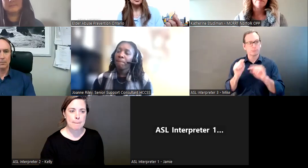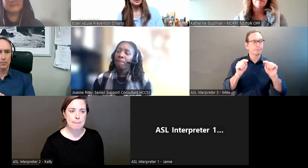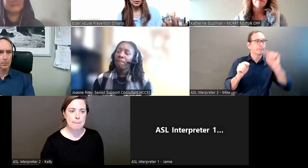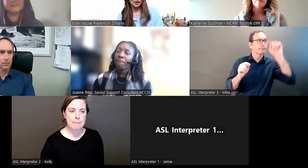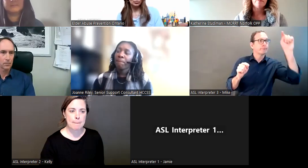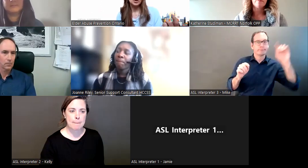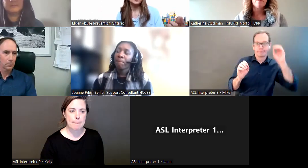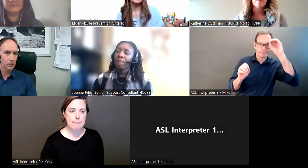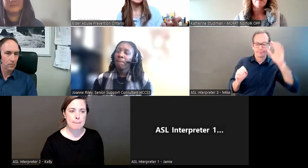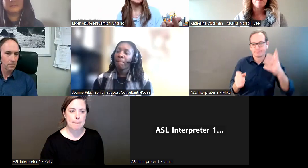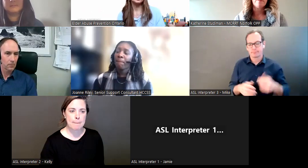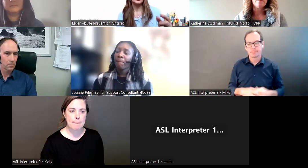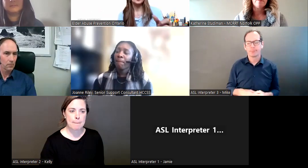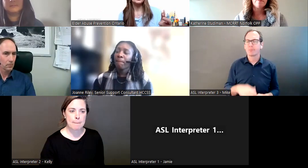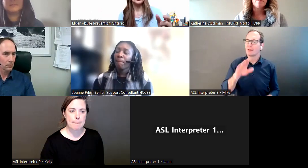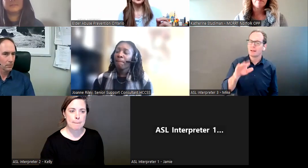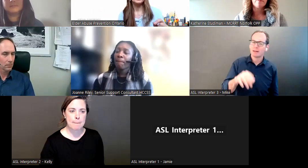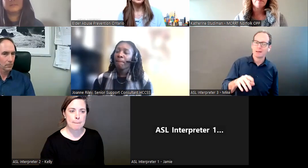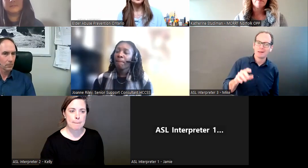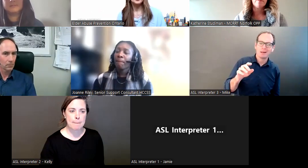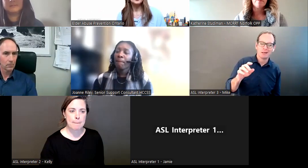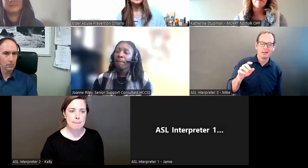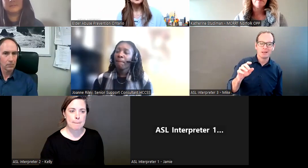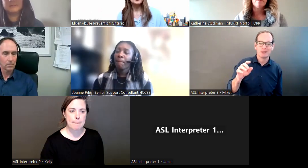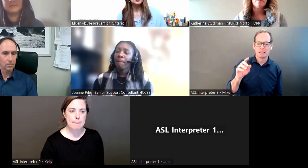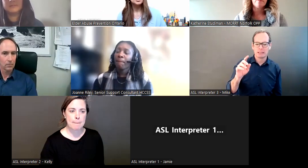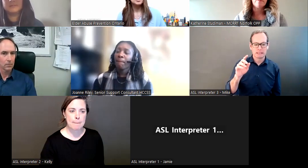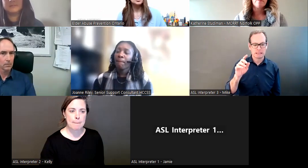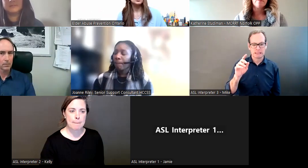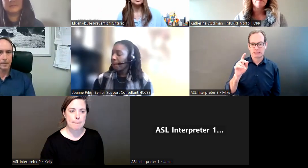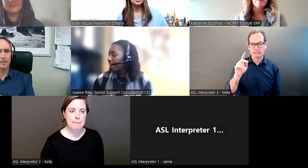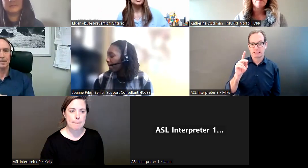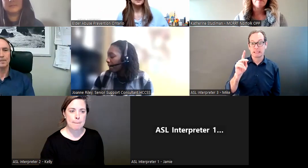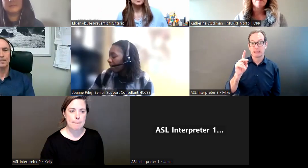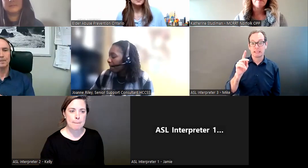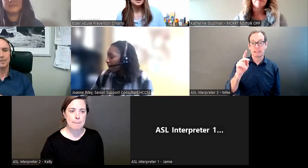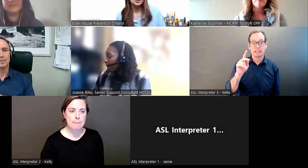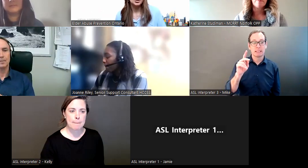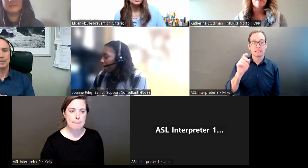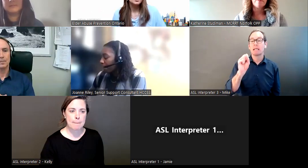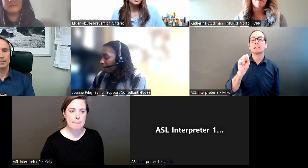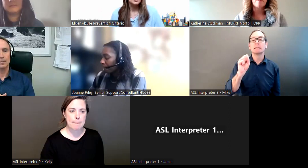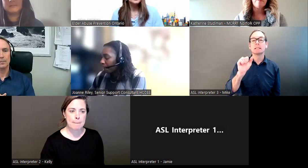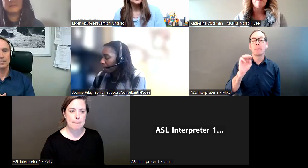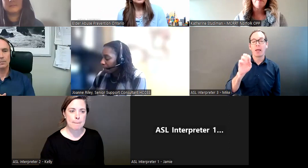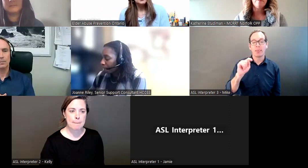because I know their Peel region has a similar kind of program. So maybe you could just speak to the work that you're doing at